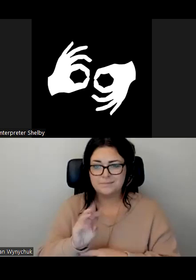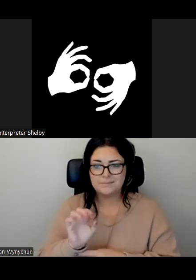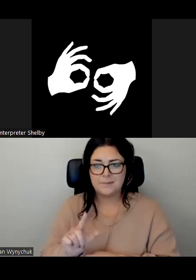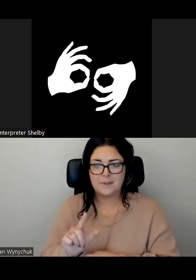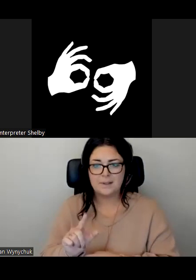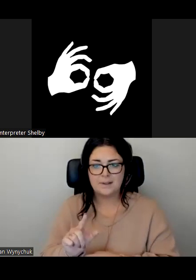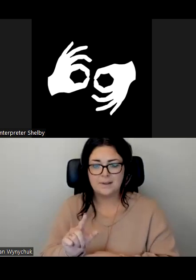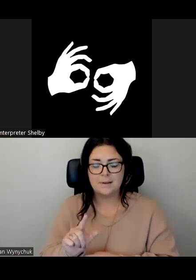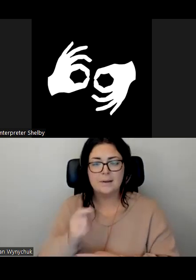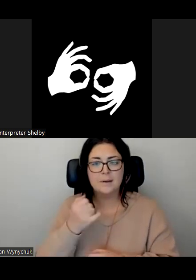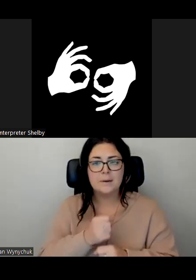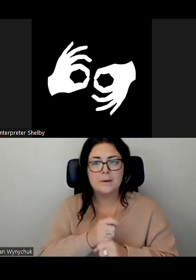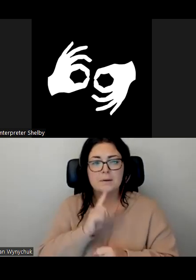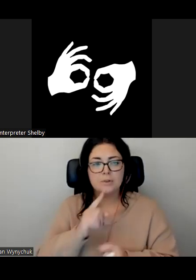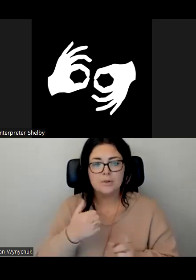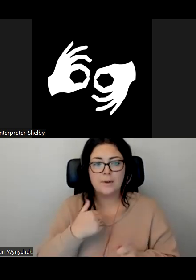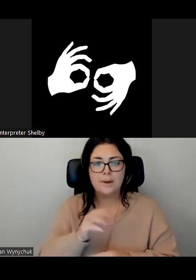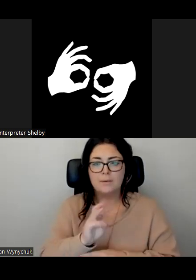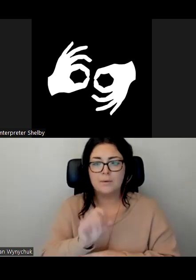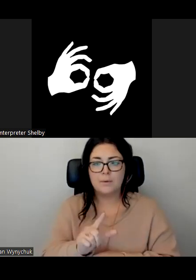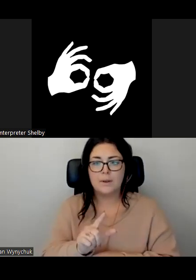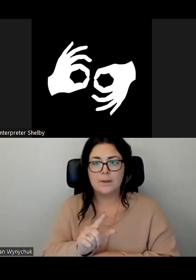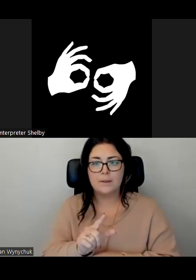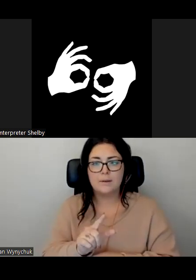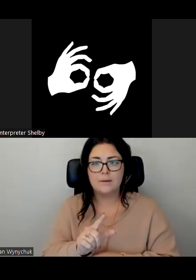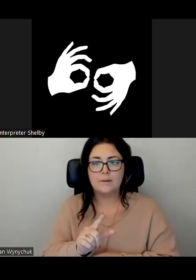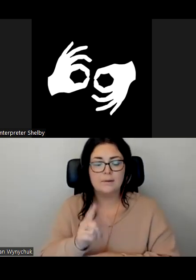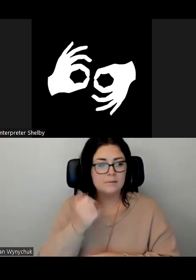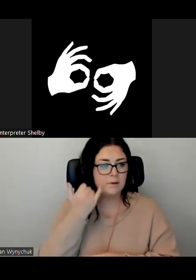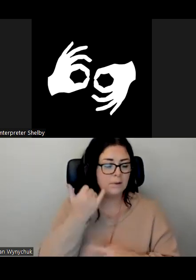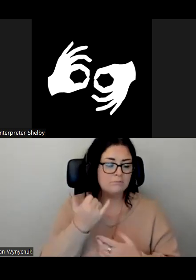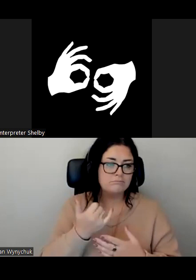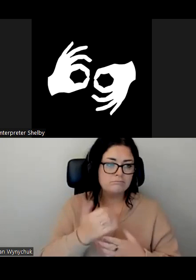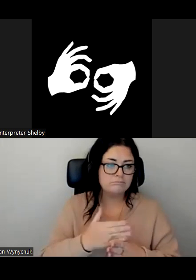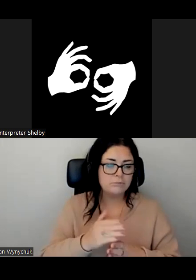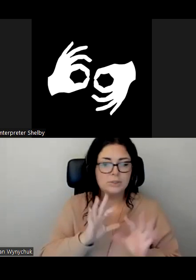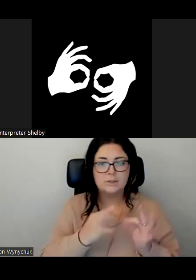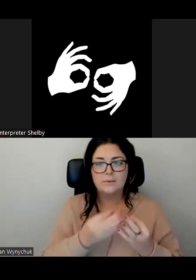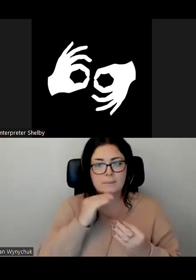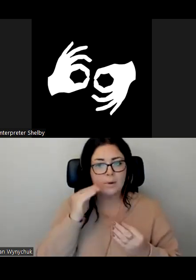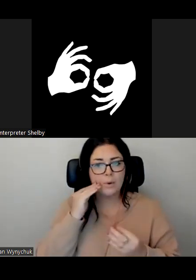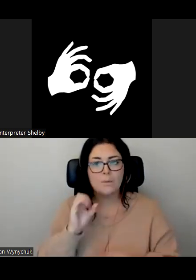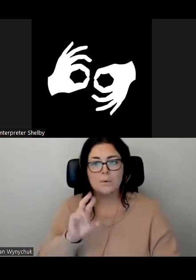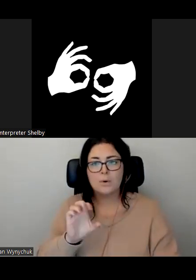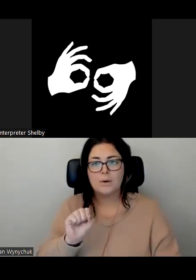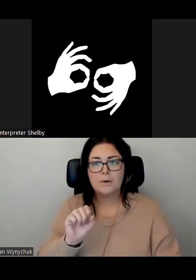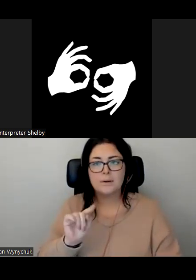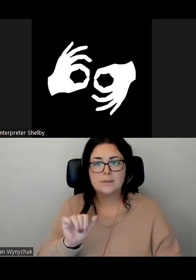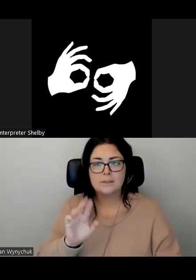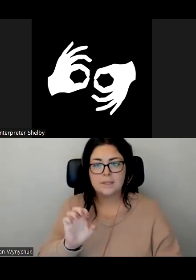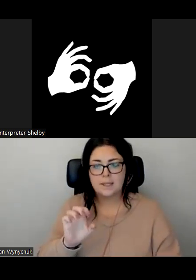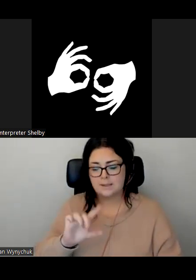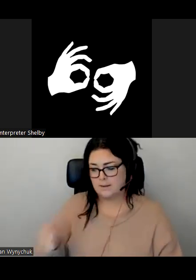So make sure that if you have a will, you can give a share of the family home or estate to their common law partner. That's very,